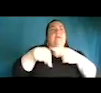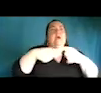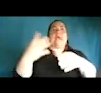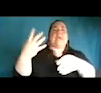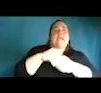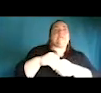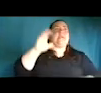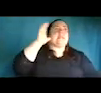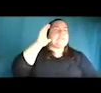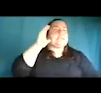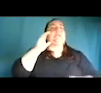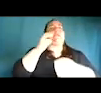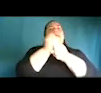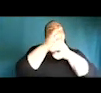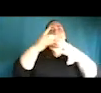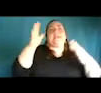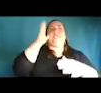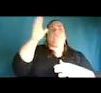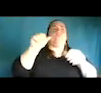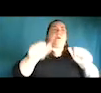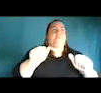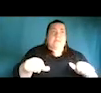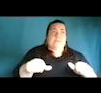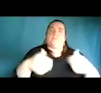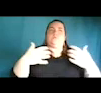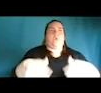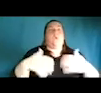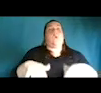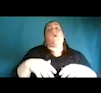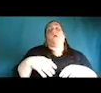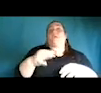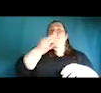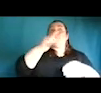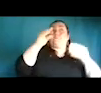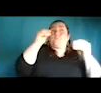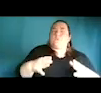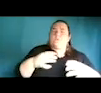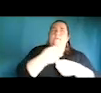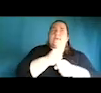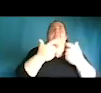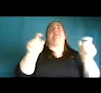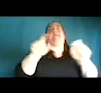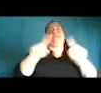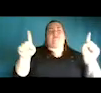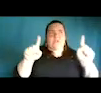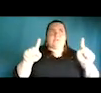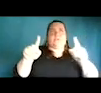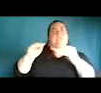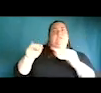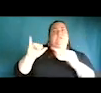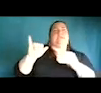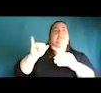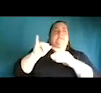possibilities happen in these courses, and a superb instructor makes all the difference in leveraging these lessons so students